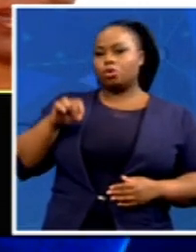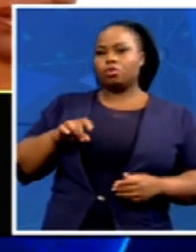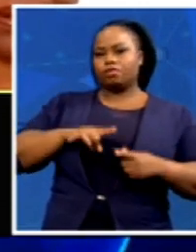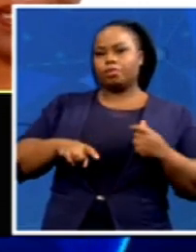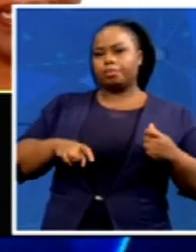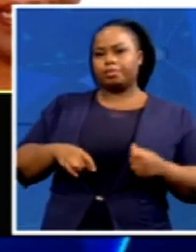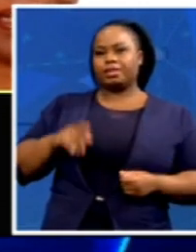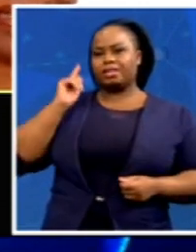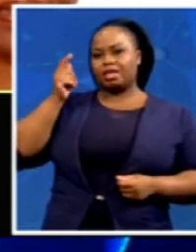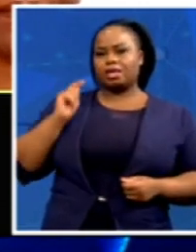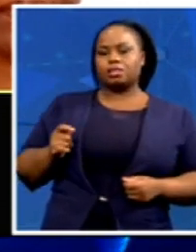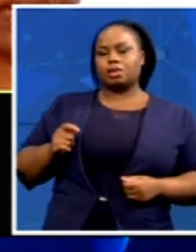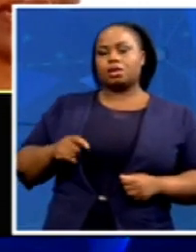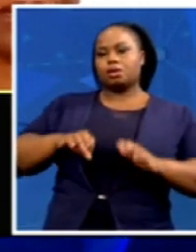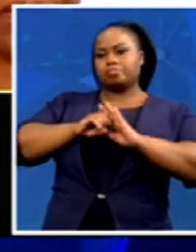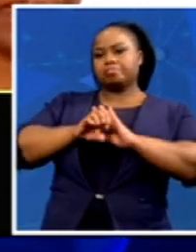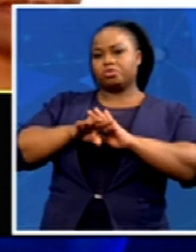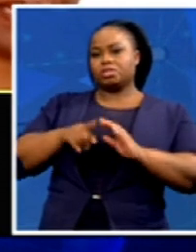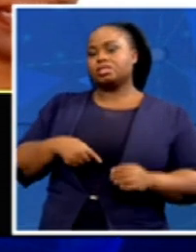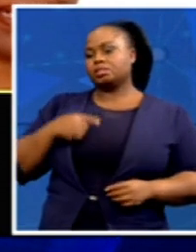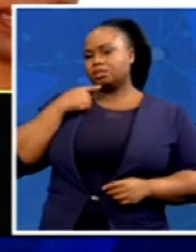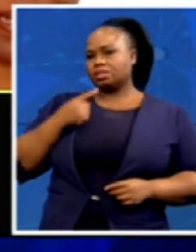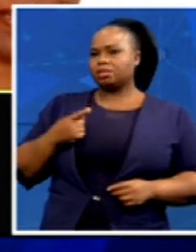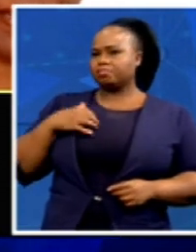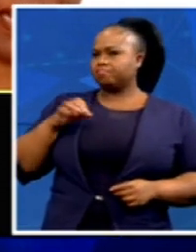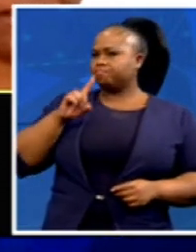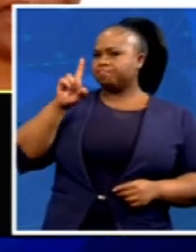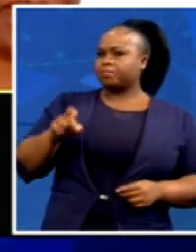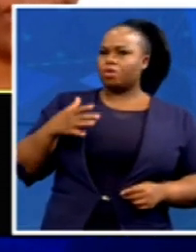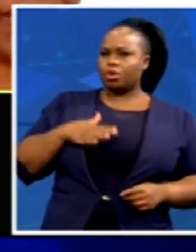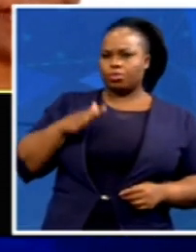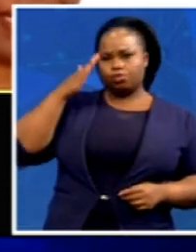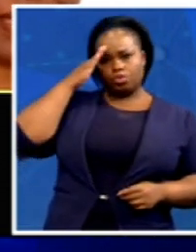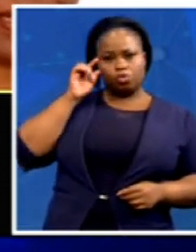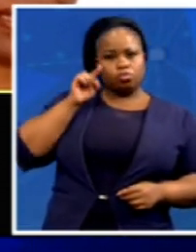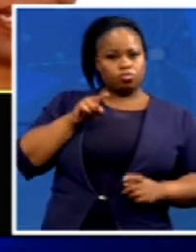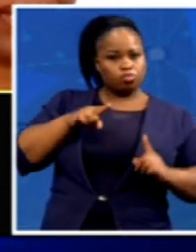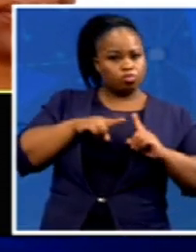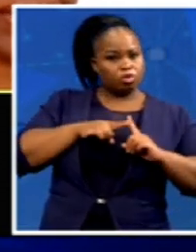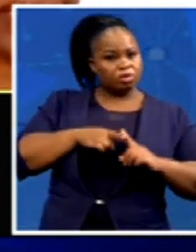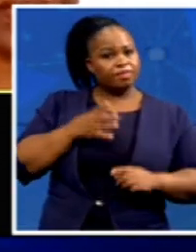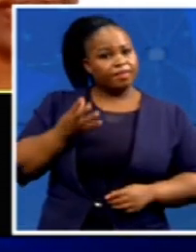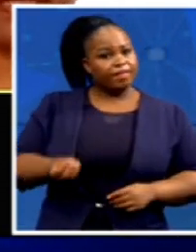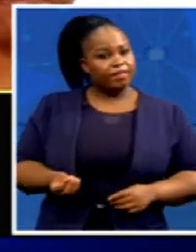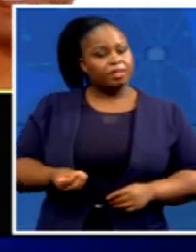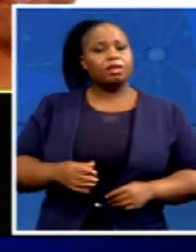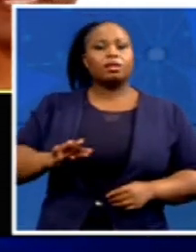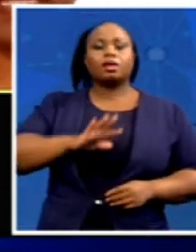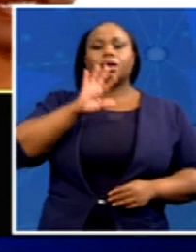Dr. Nkengasong is, are you optimistic that Africa will indeed reach